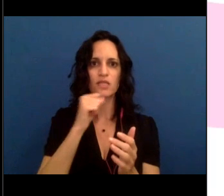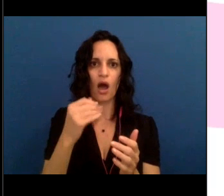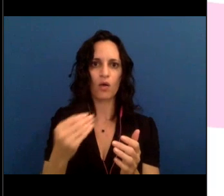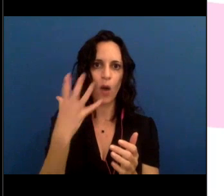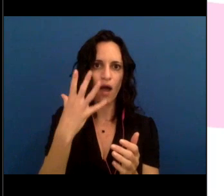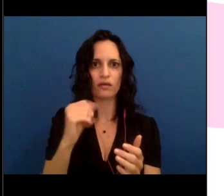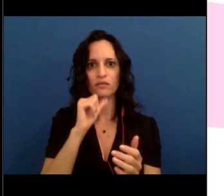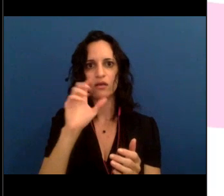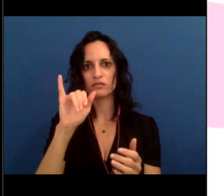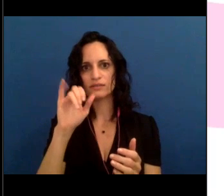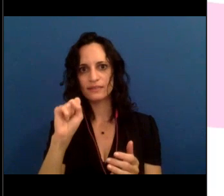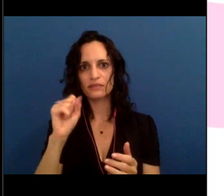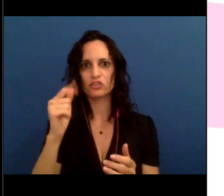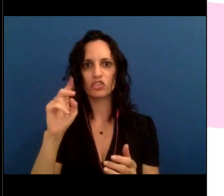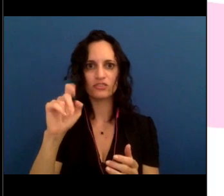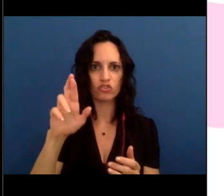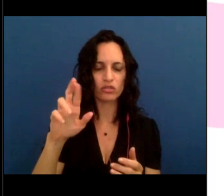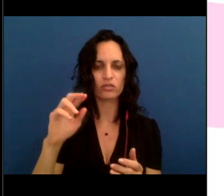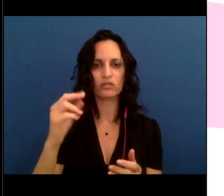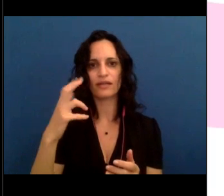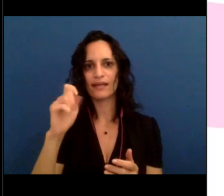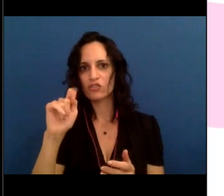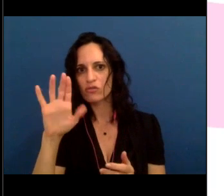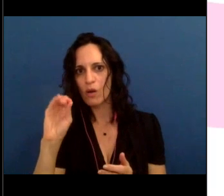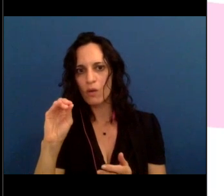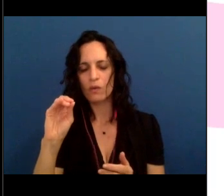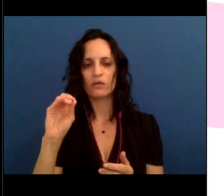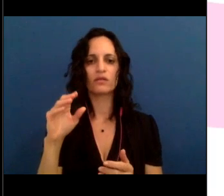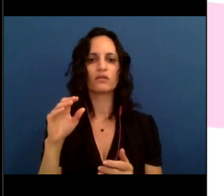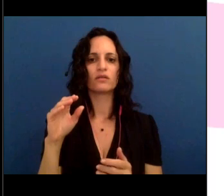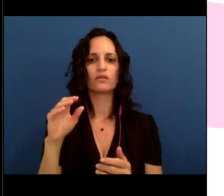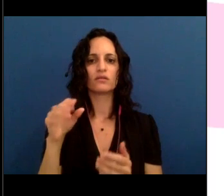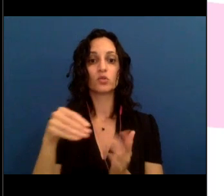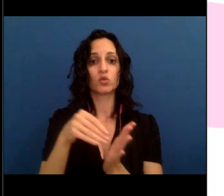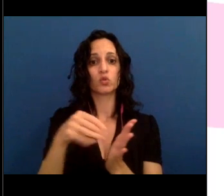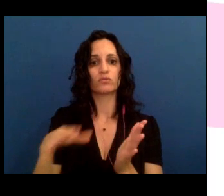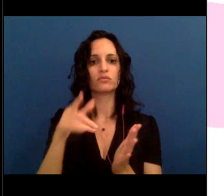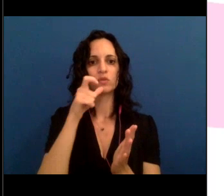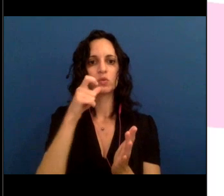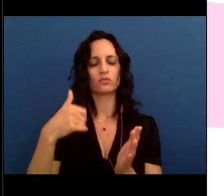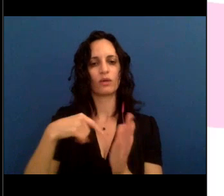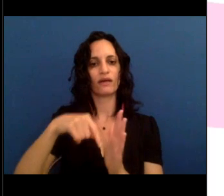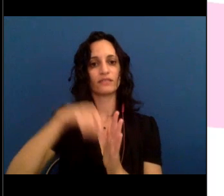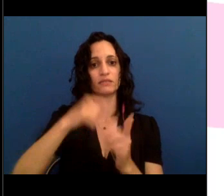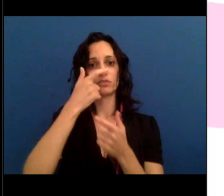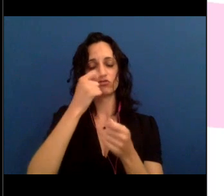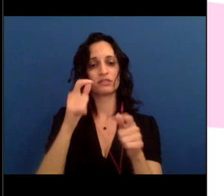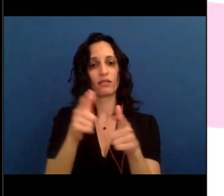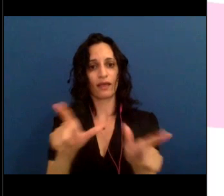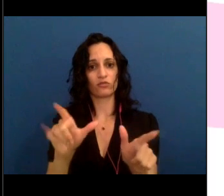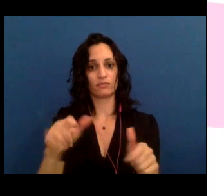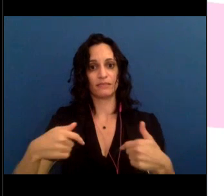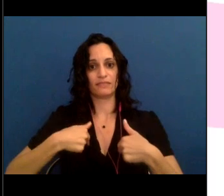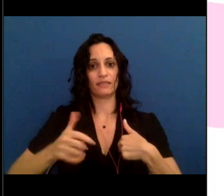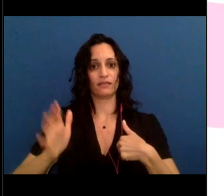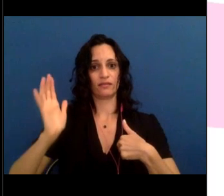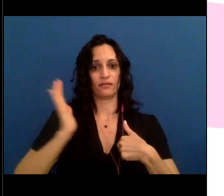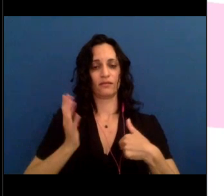non-cisgender heterosexual and so forth, students who have a deep interest in language, as I did in those early